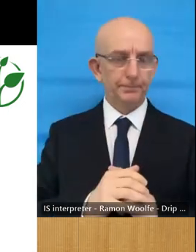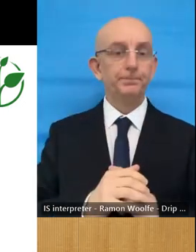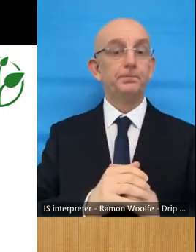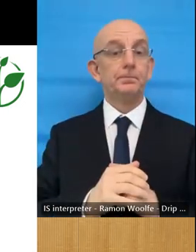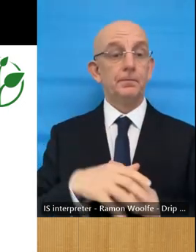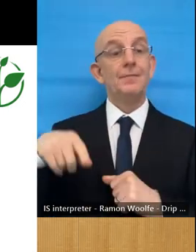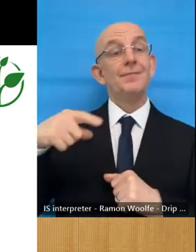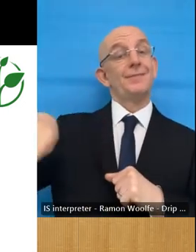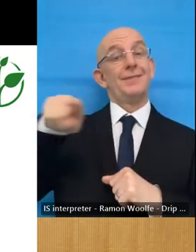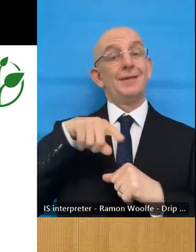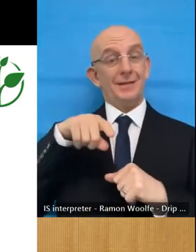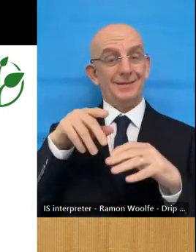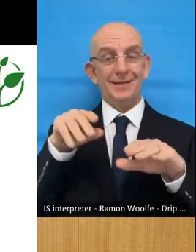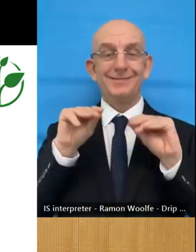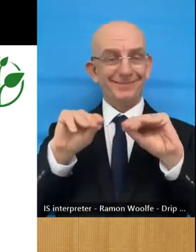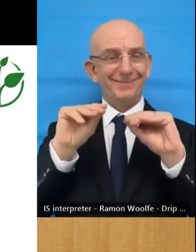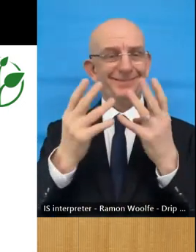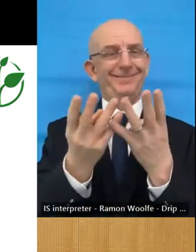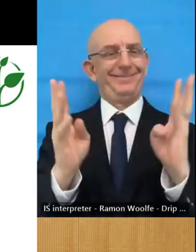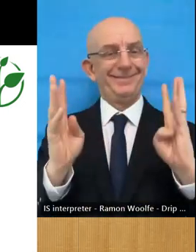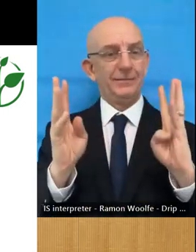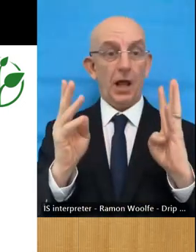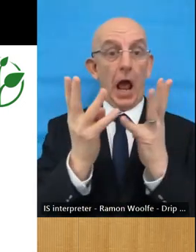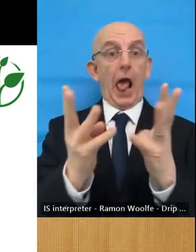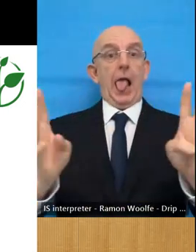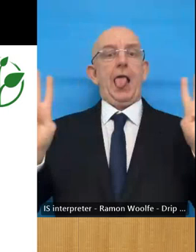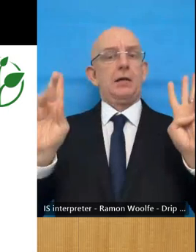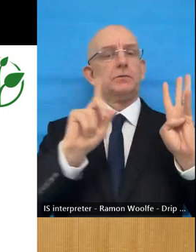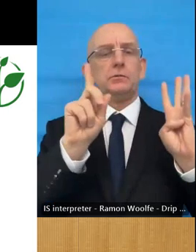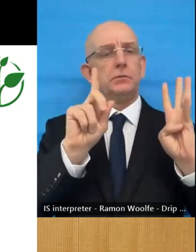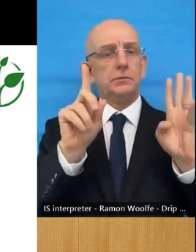facilities include, for example, an accessibility system